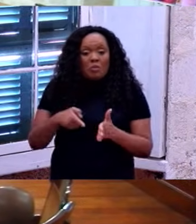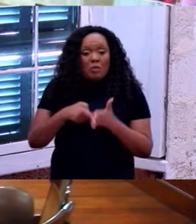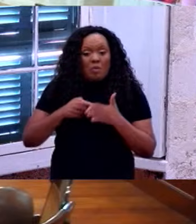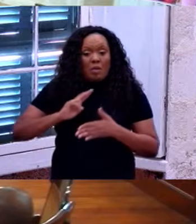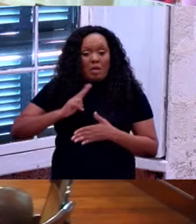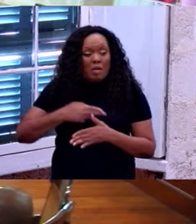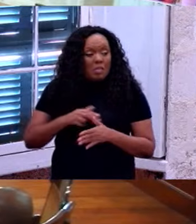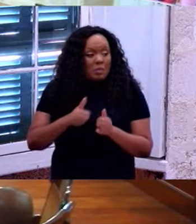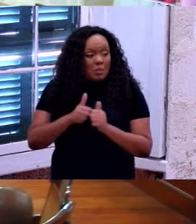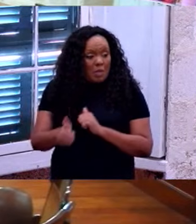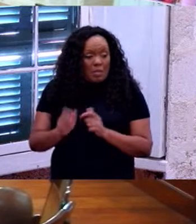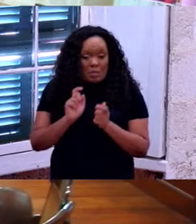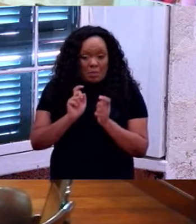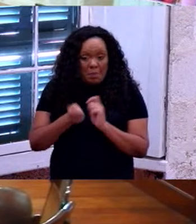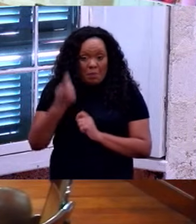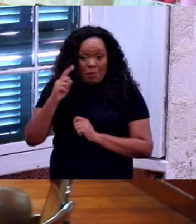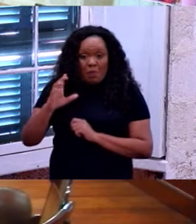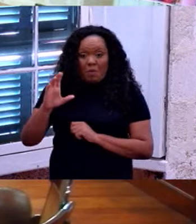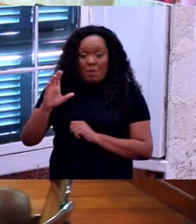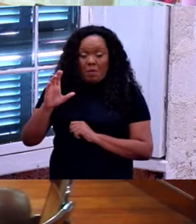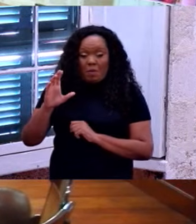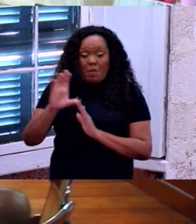Constitution. And